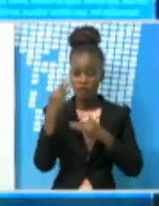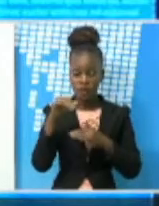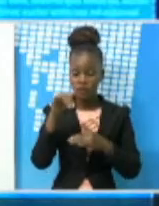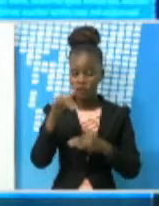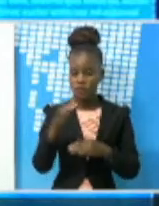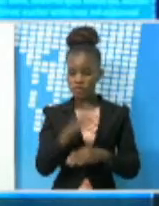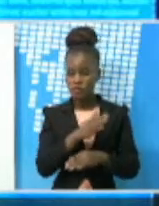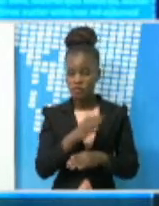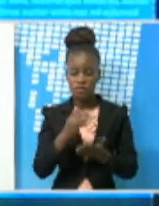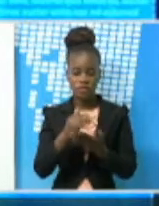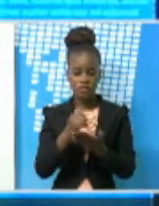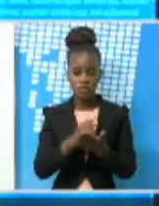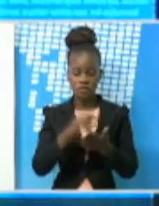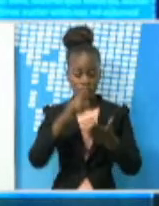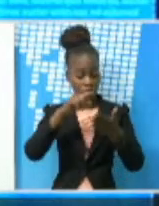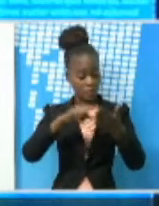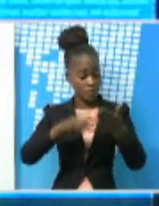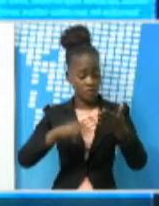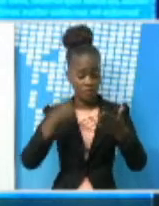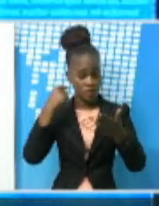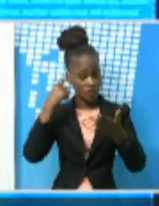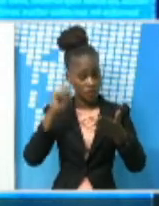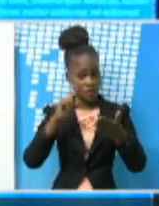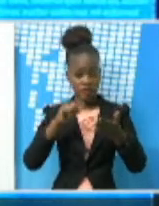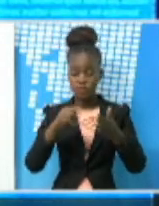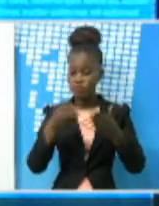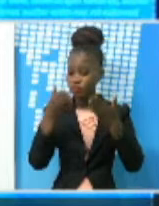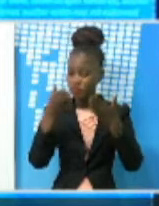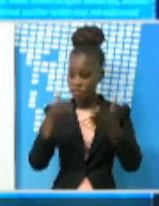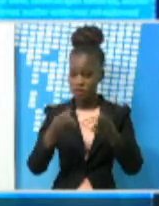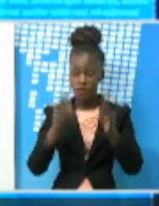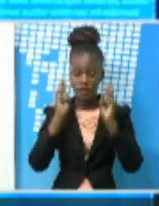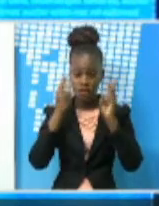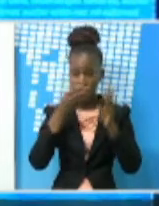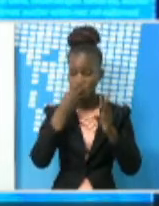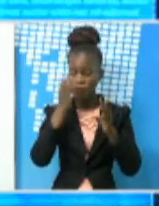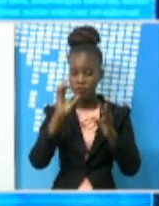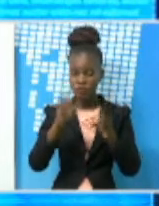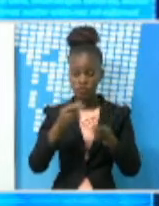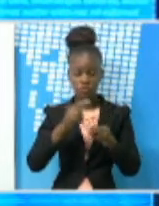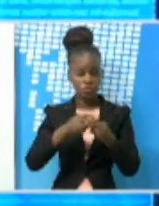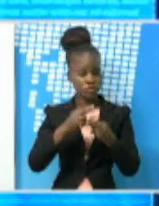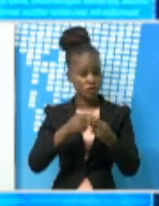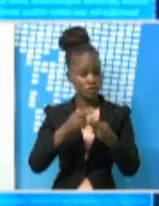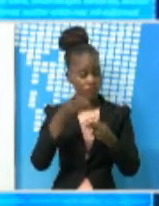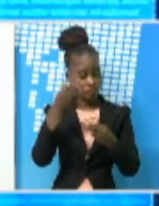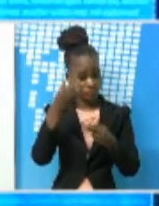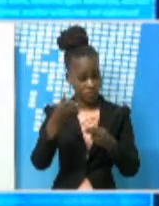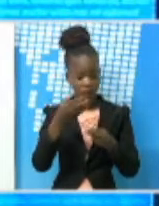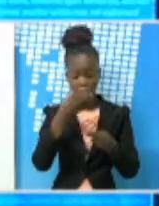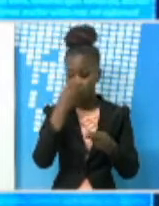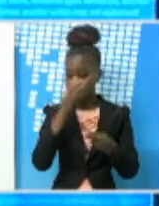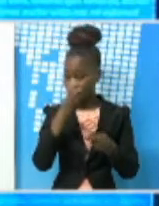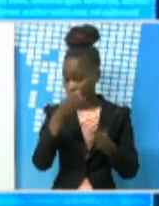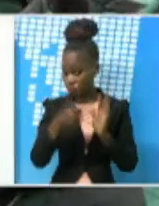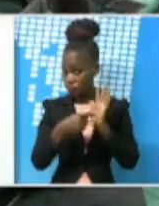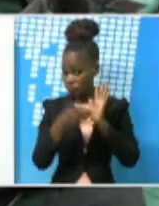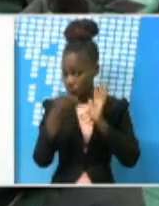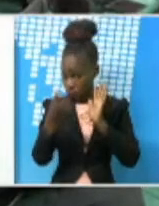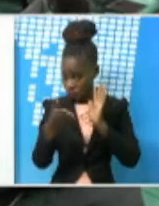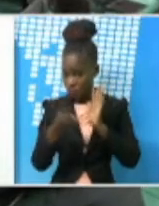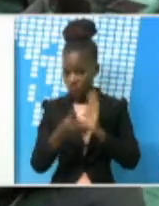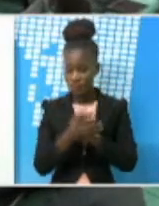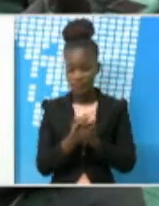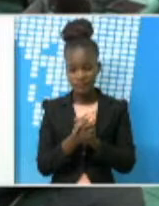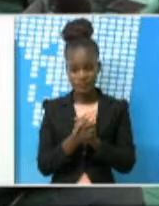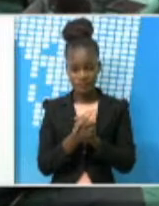duty roster for ministers, and those who will abuse it will be named and shamed. We have more details.